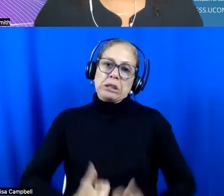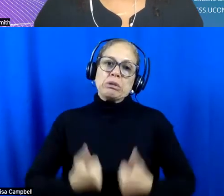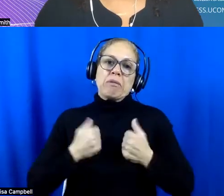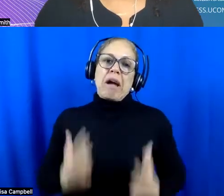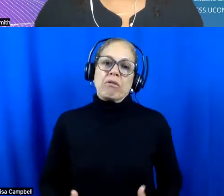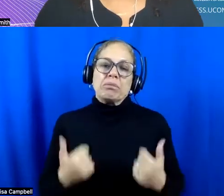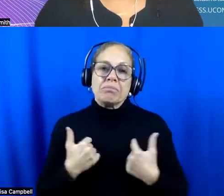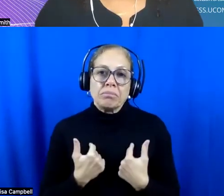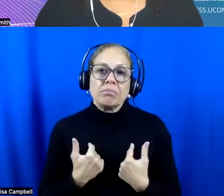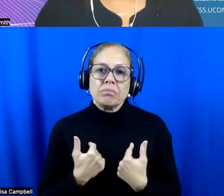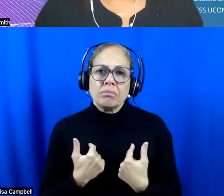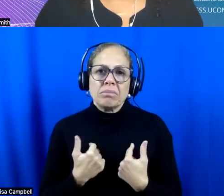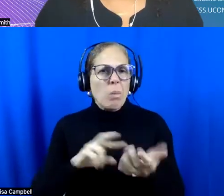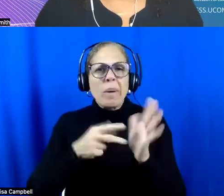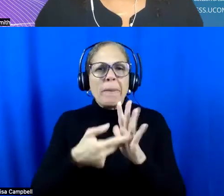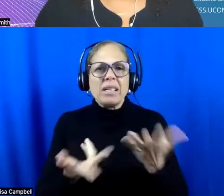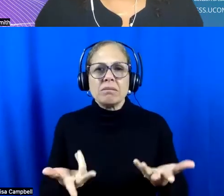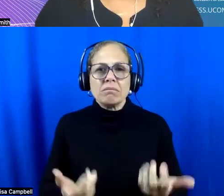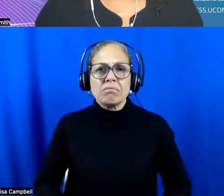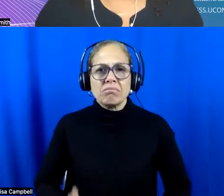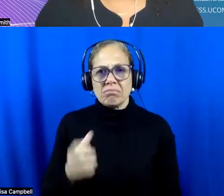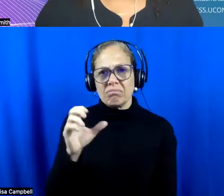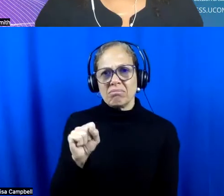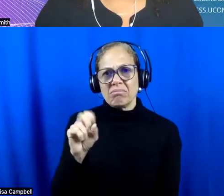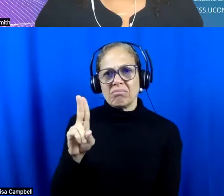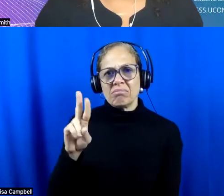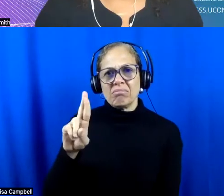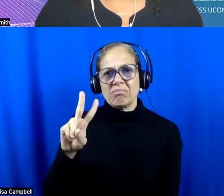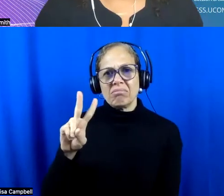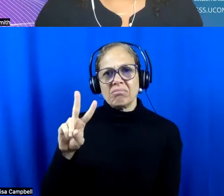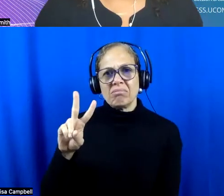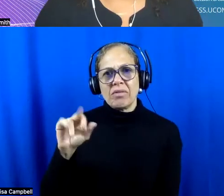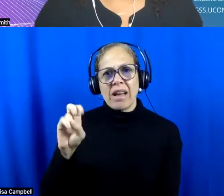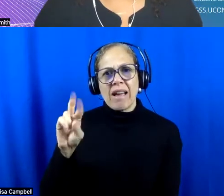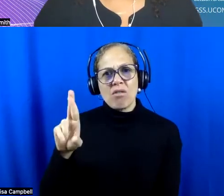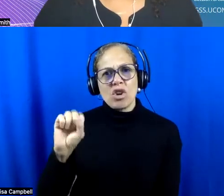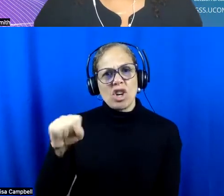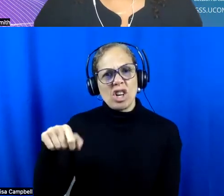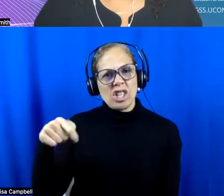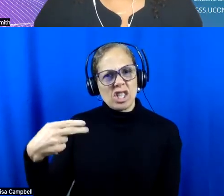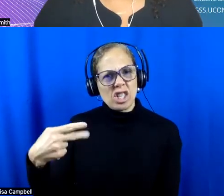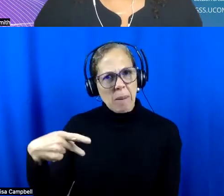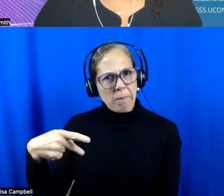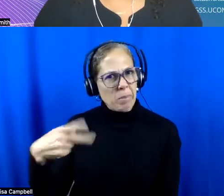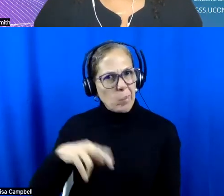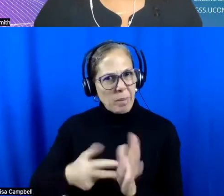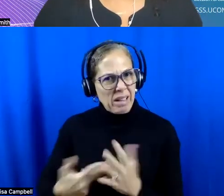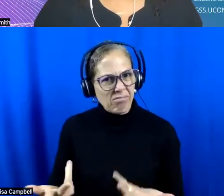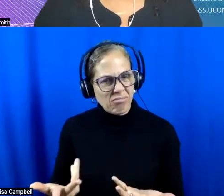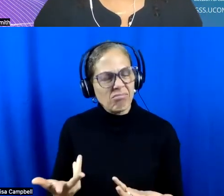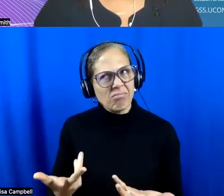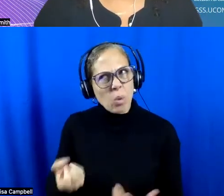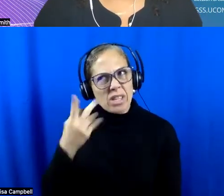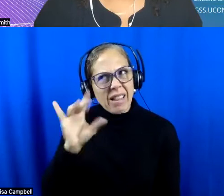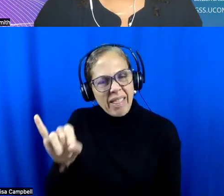understanding what survivorship is about and understanding what then, I guess,